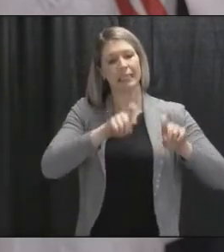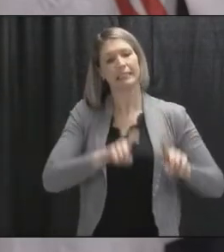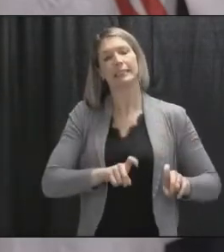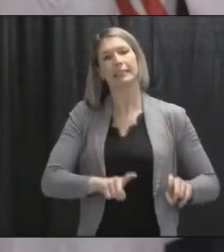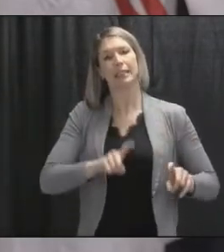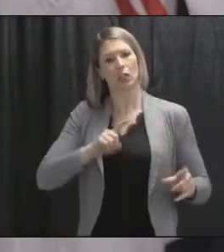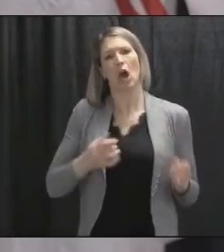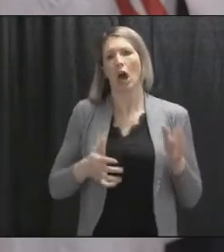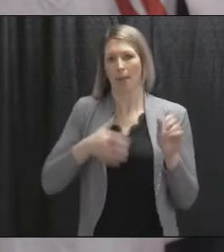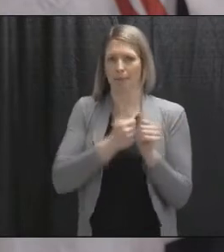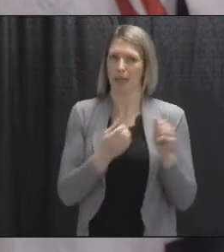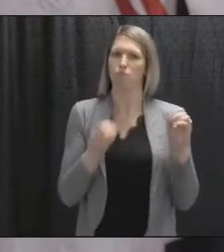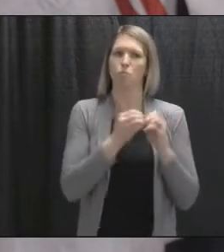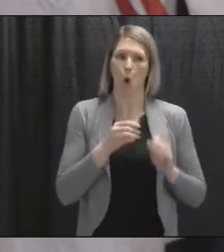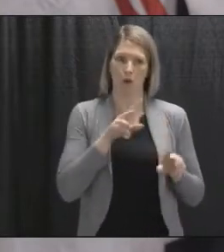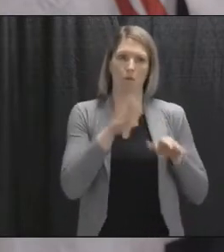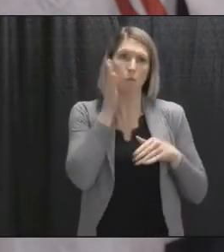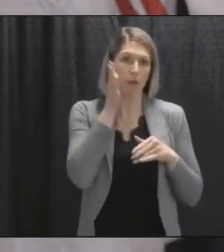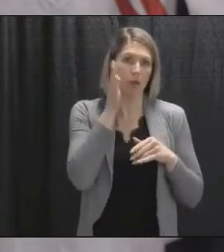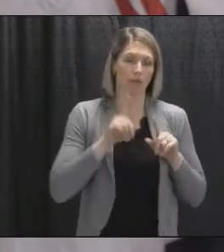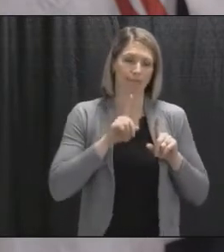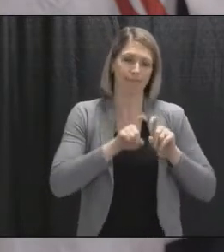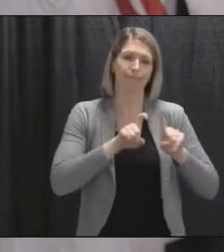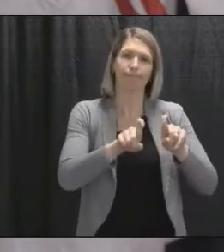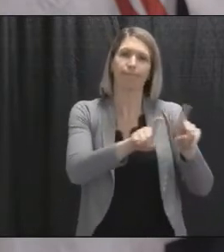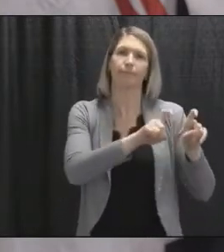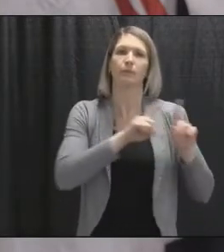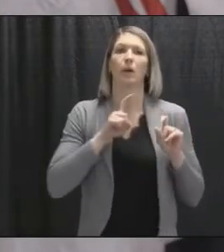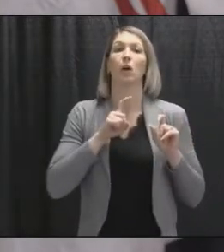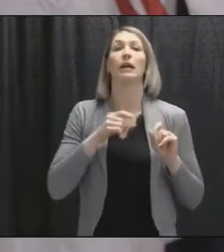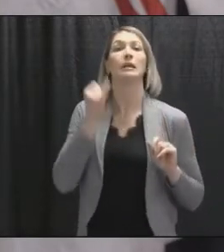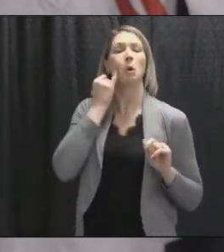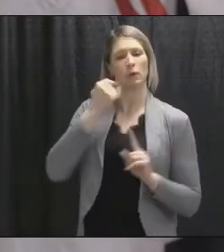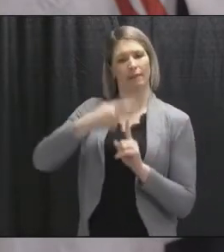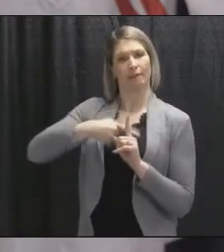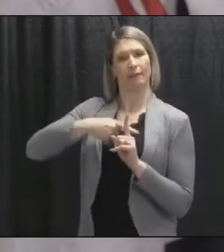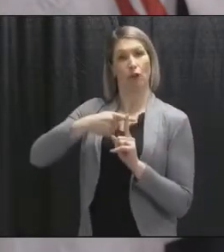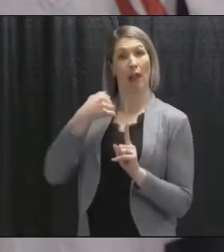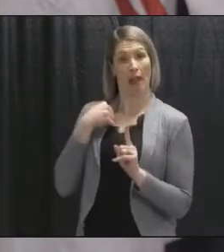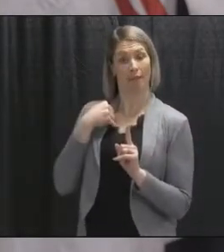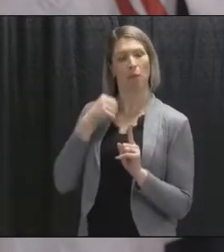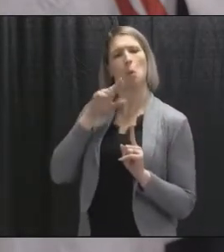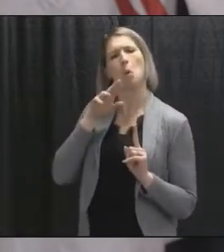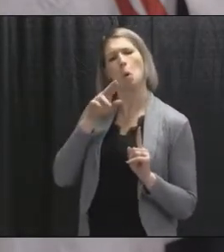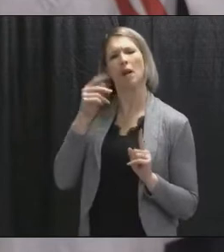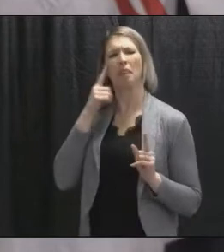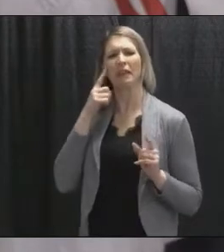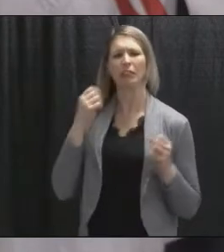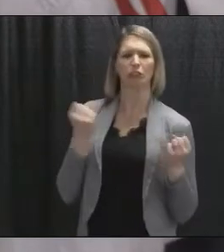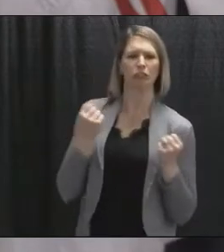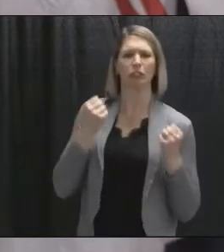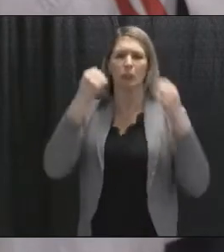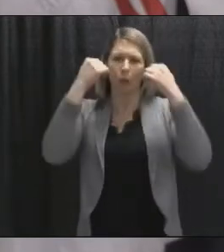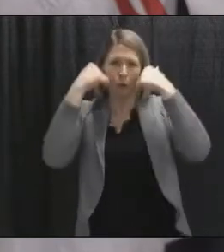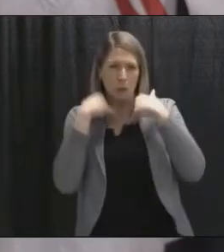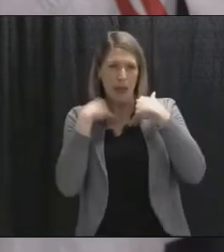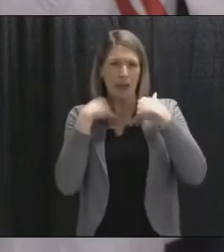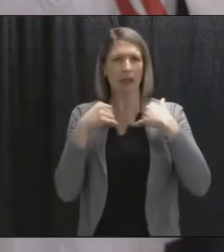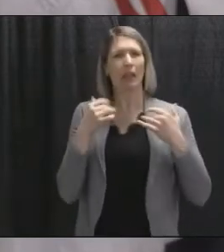more of the following symptoms that are new or worsening: fever or signs of a fever, such as chills, sweat, muscle aches,